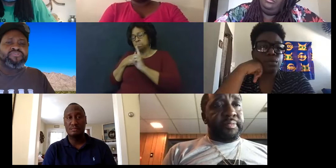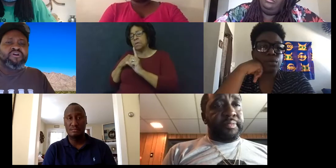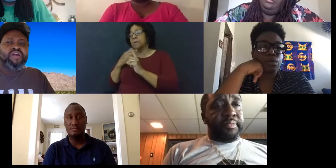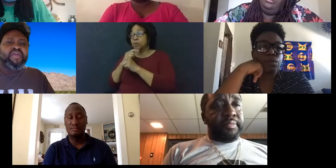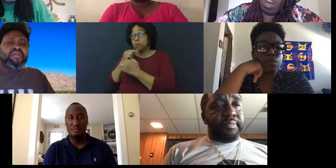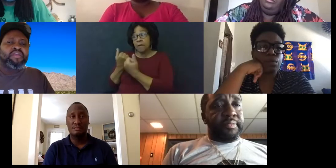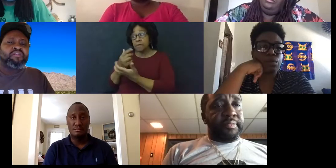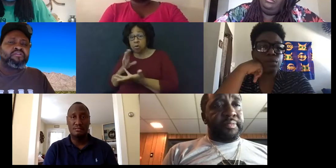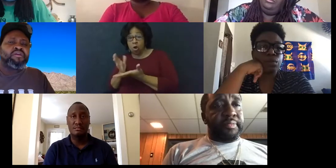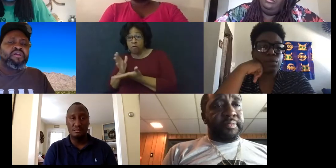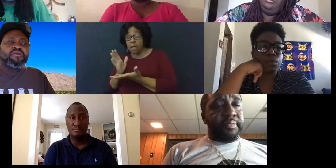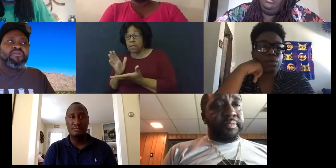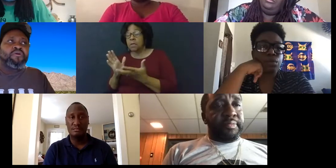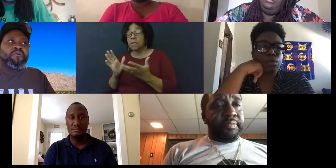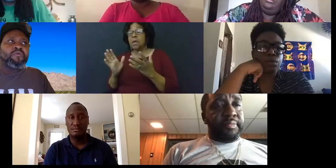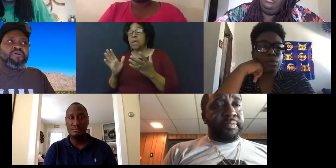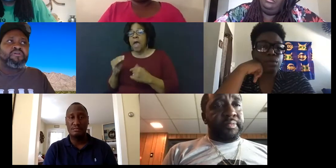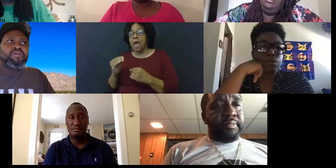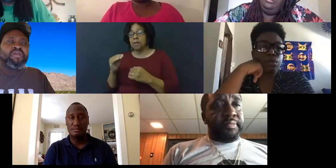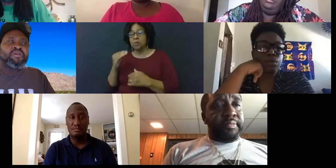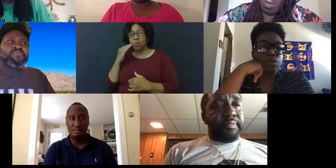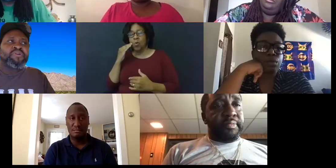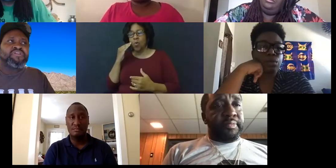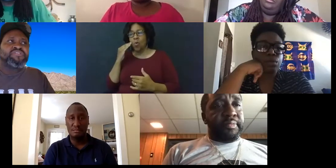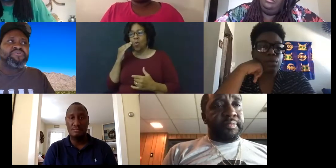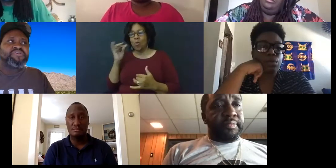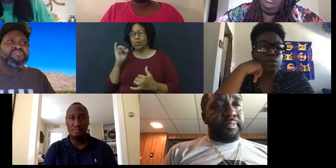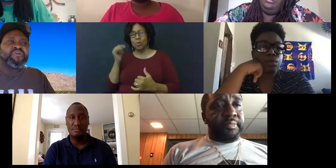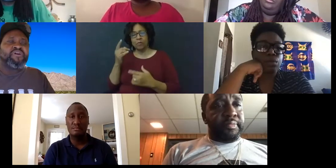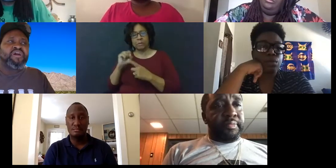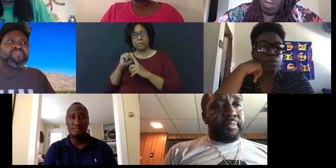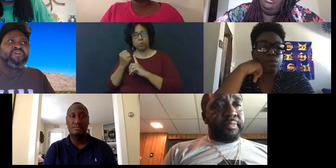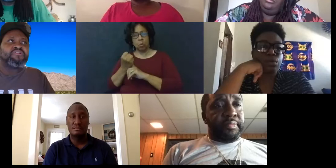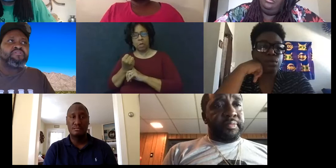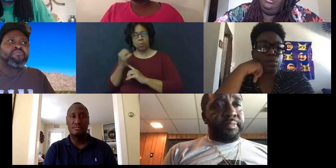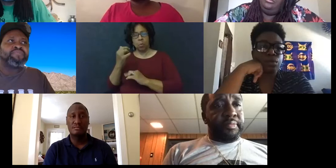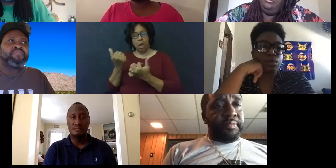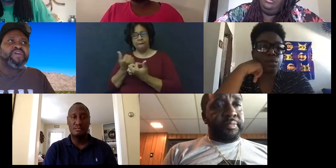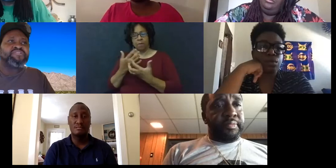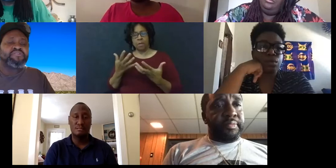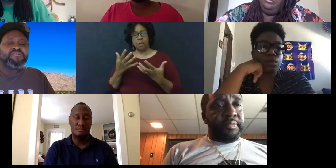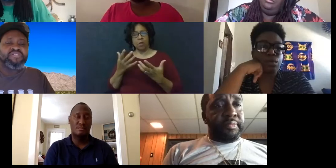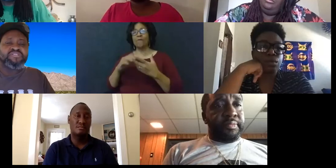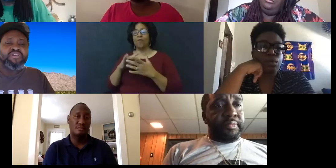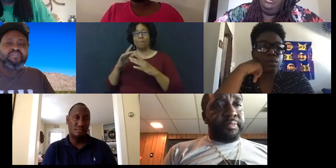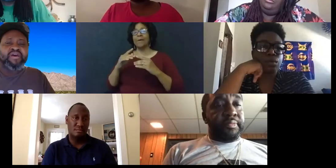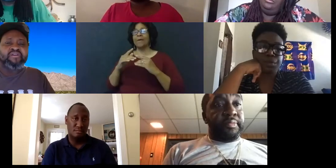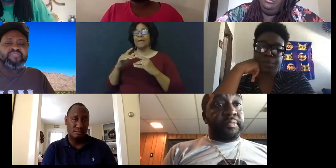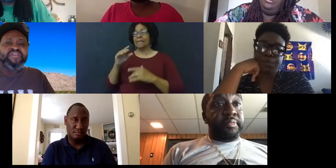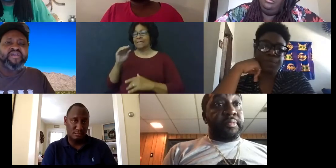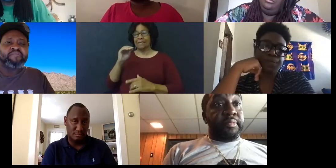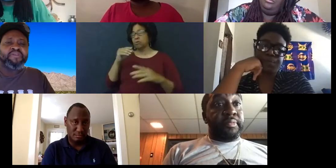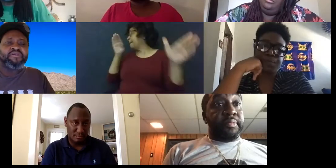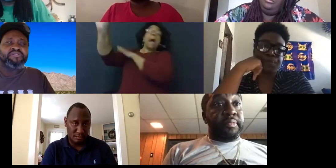everything was all right. And, you know, it was one of these situations where everything went from like 0 to 60 in the matter